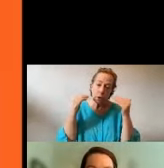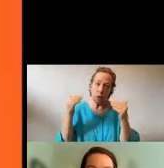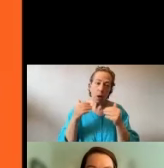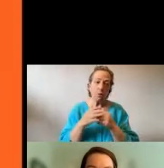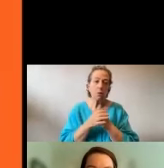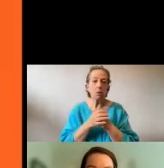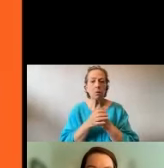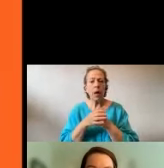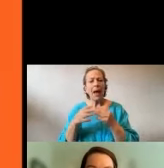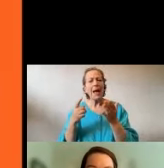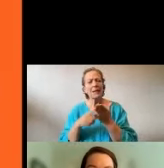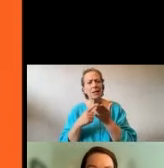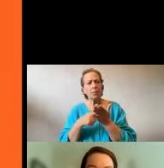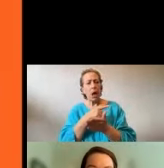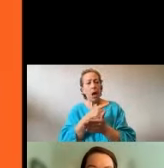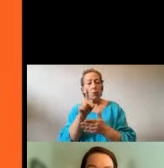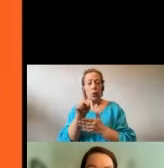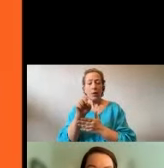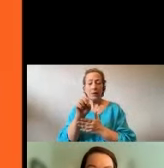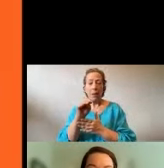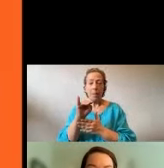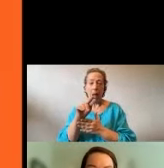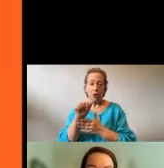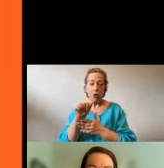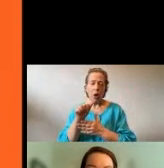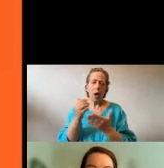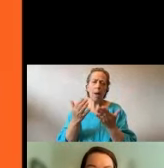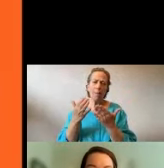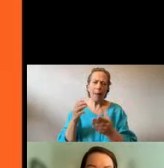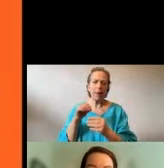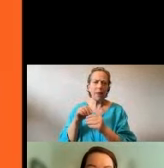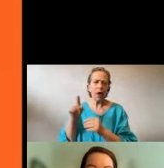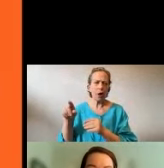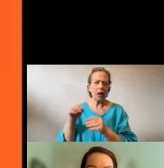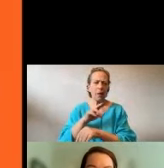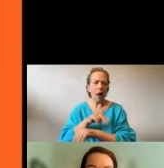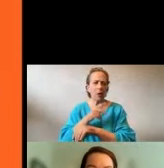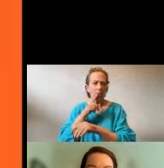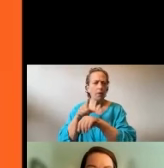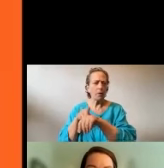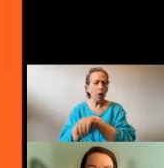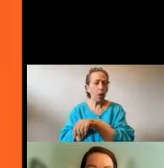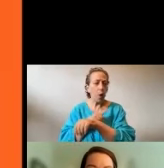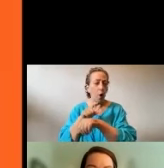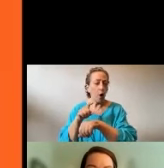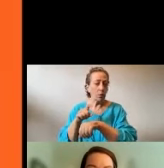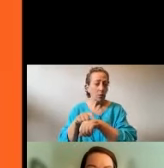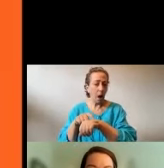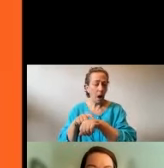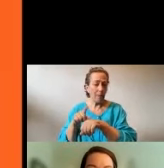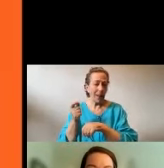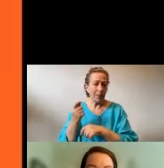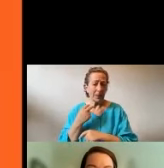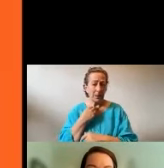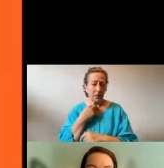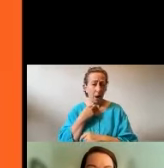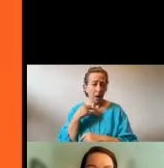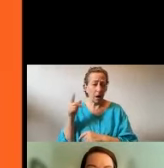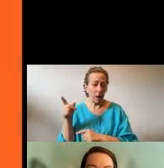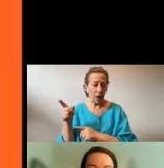older adults with dementia, they might end up in the hospital for long periods of time. They might be stuck there for a long time. The